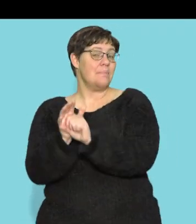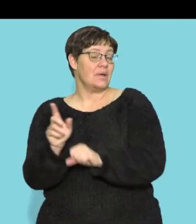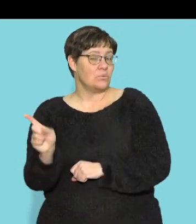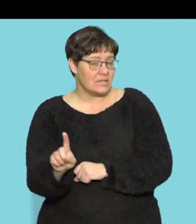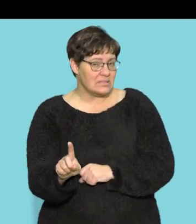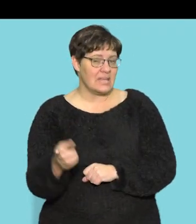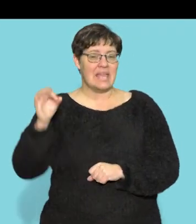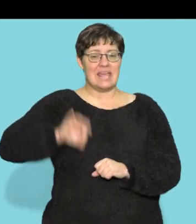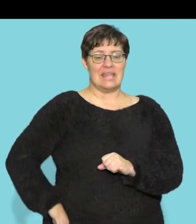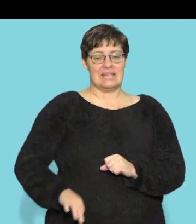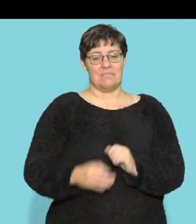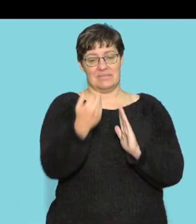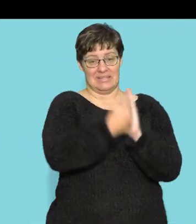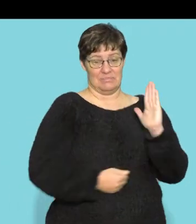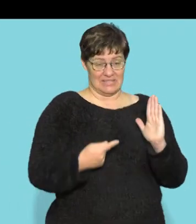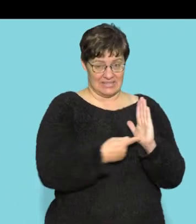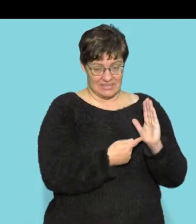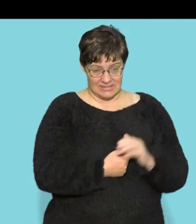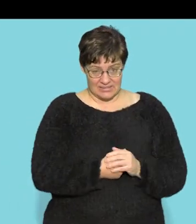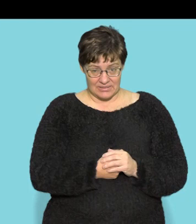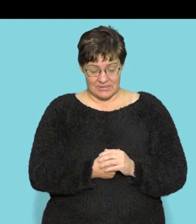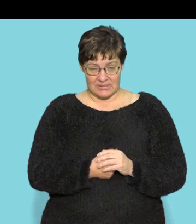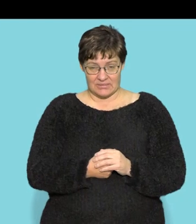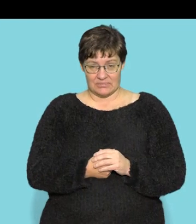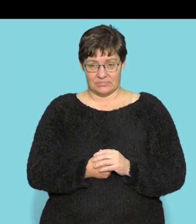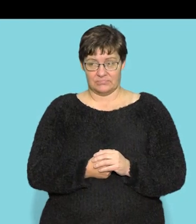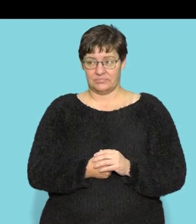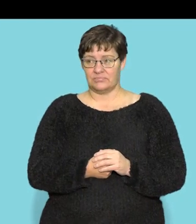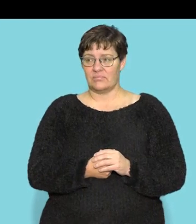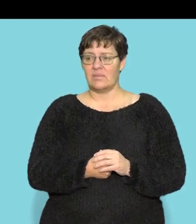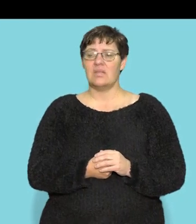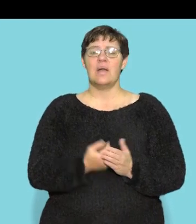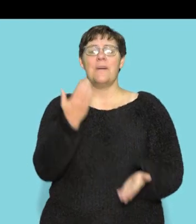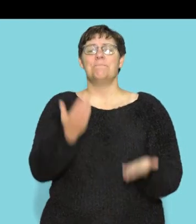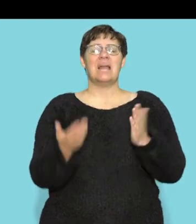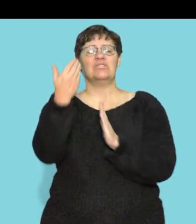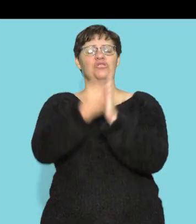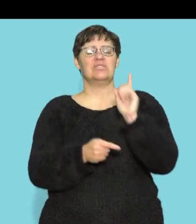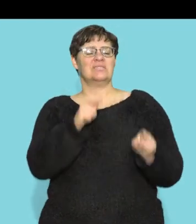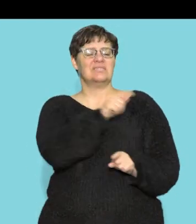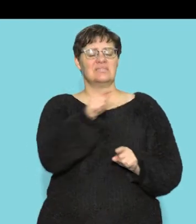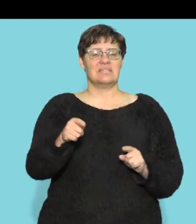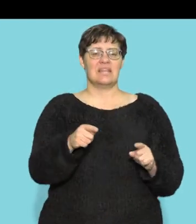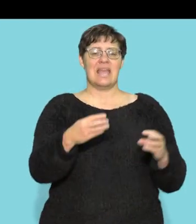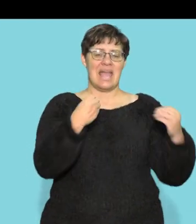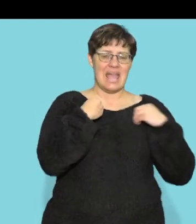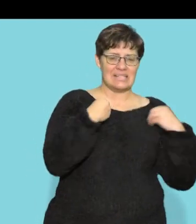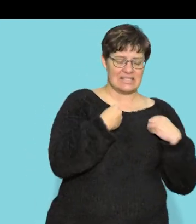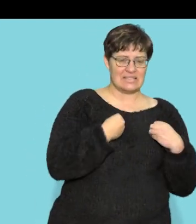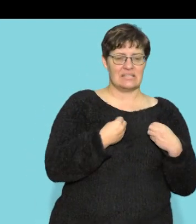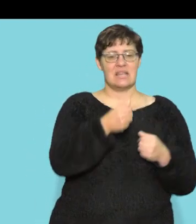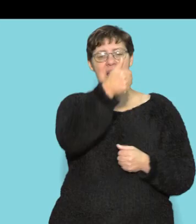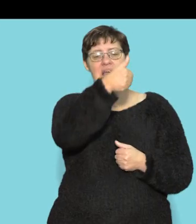impacting on your income statement, right? Again, we said, remember the components of your balance sheet. You have your